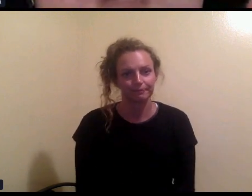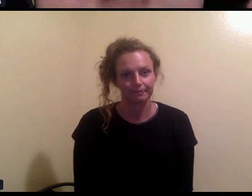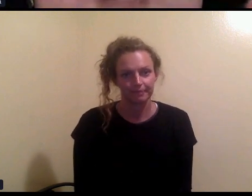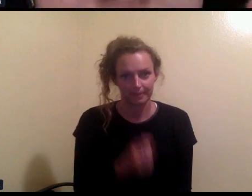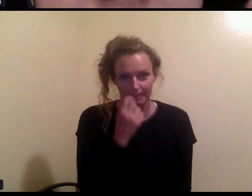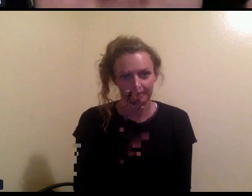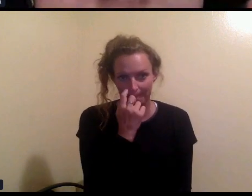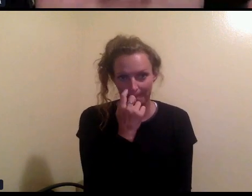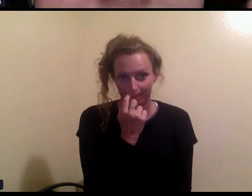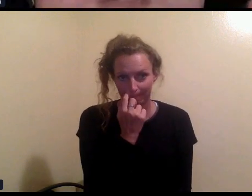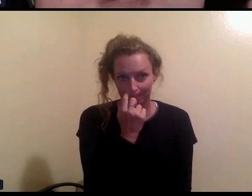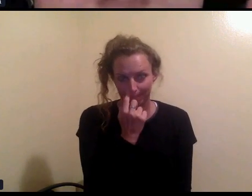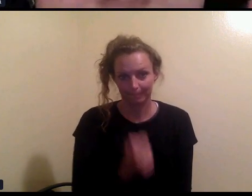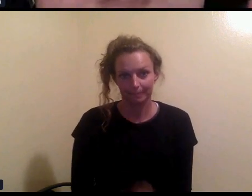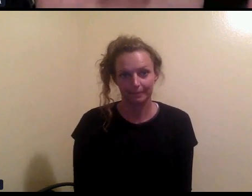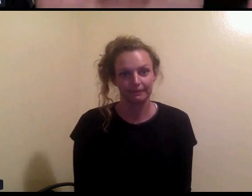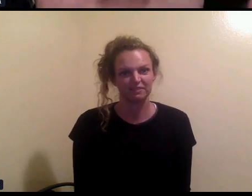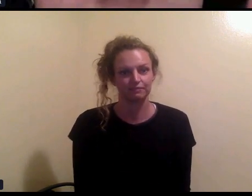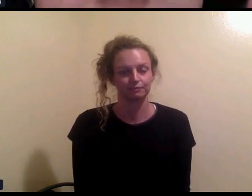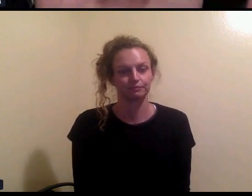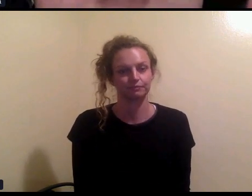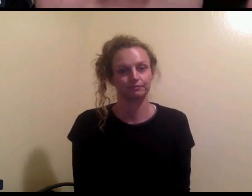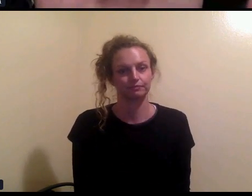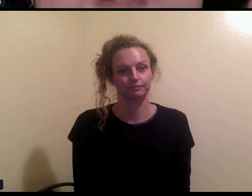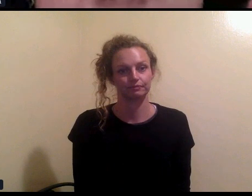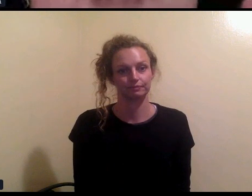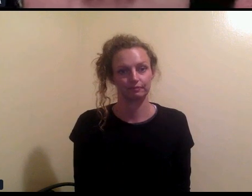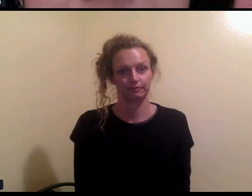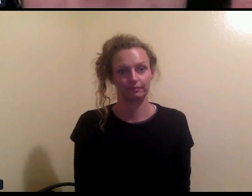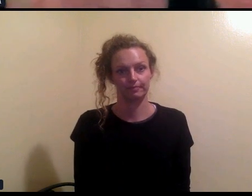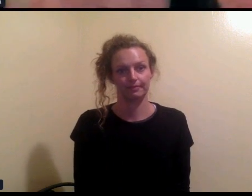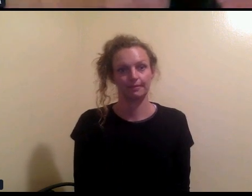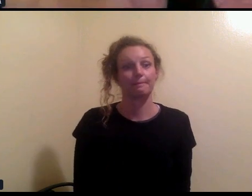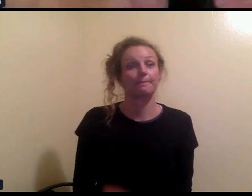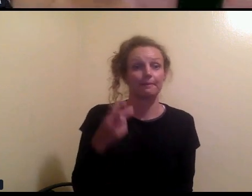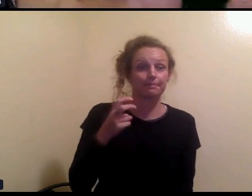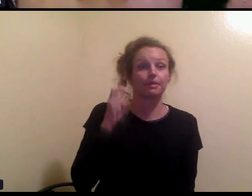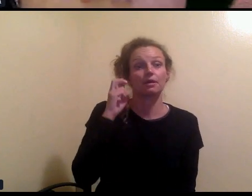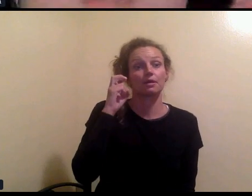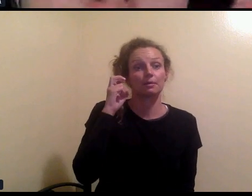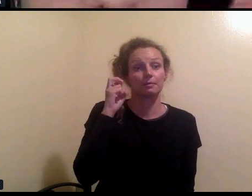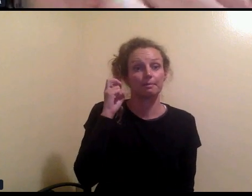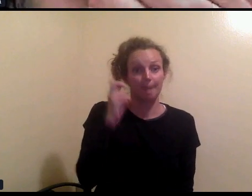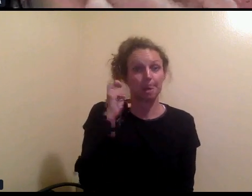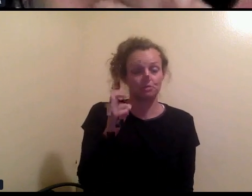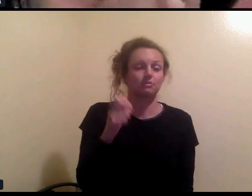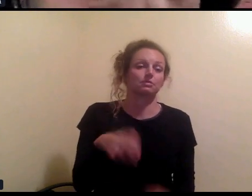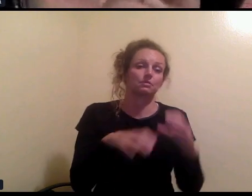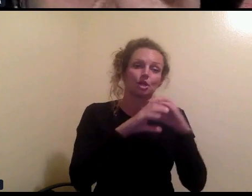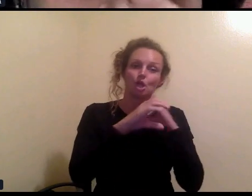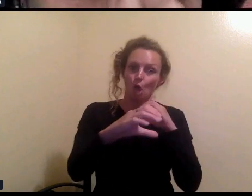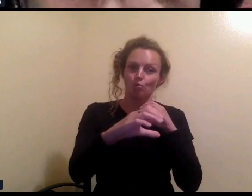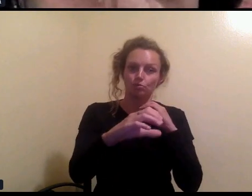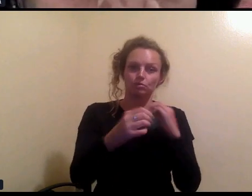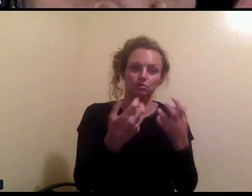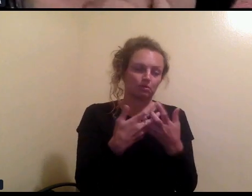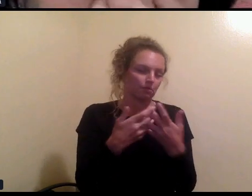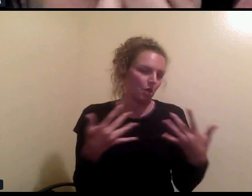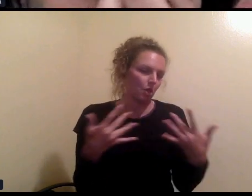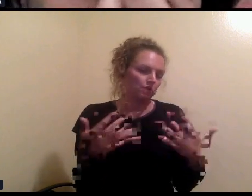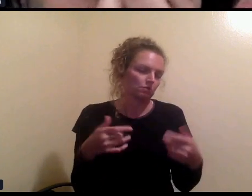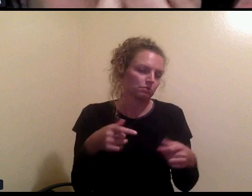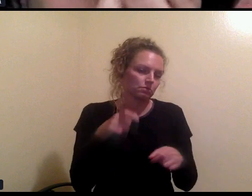top and a spectacularly stylish pair of cat's eye. So